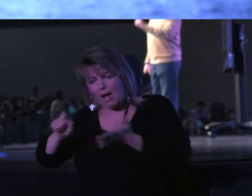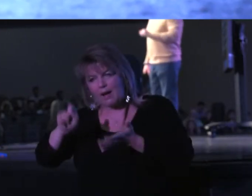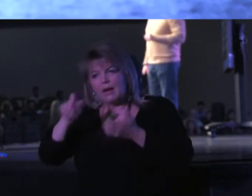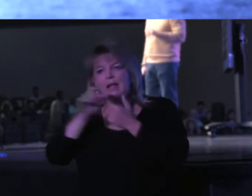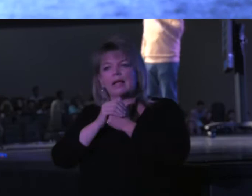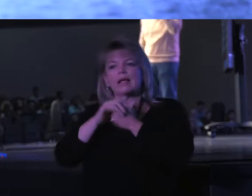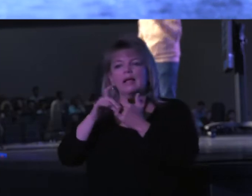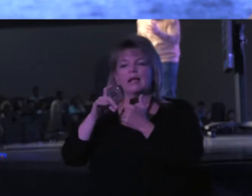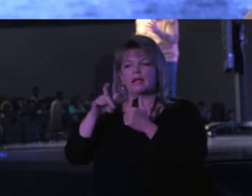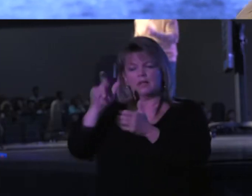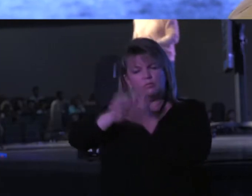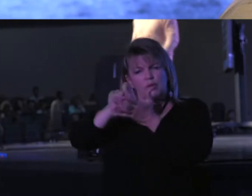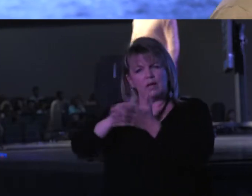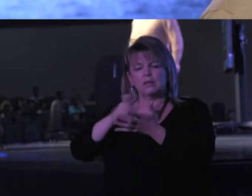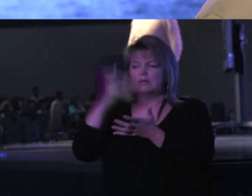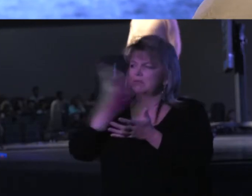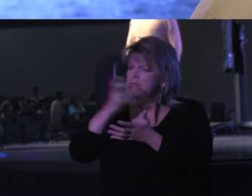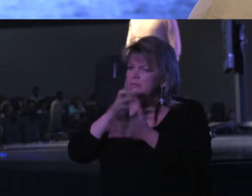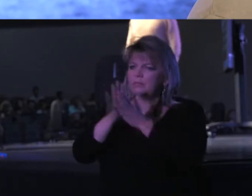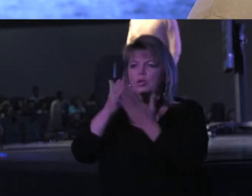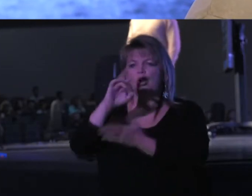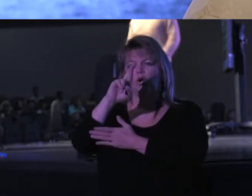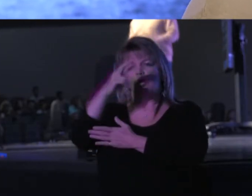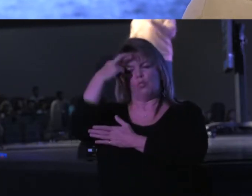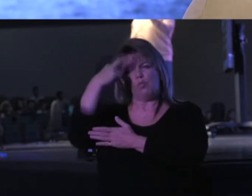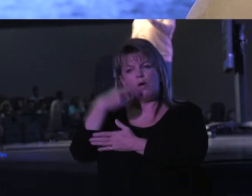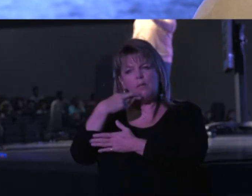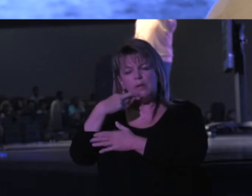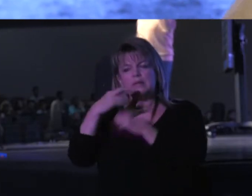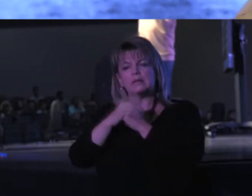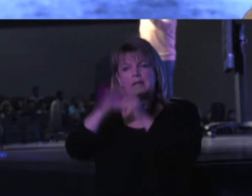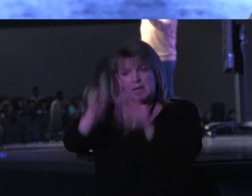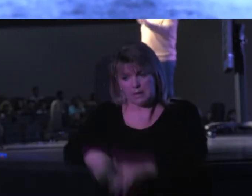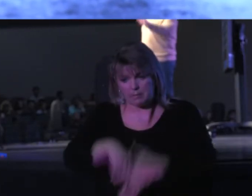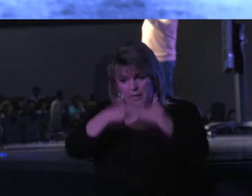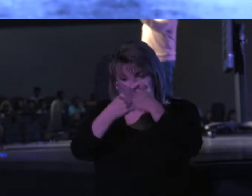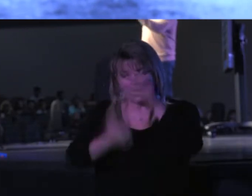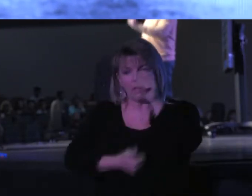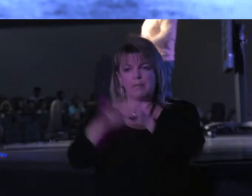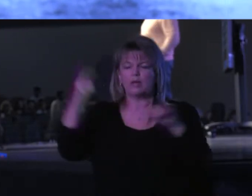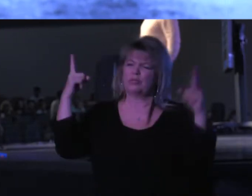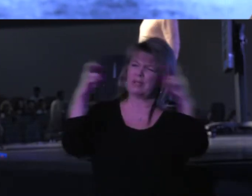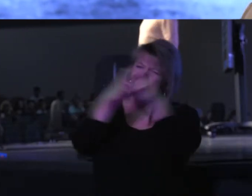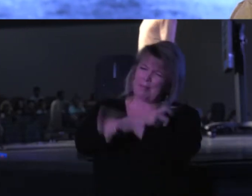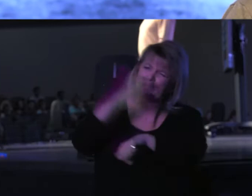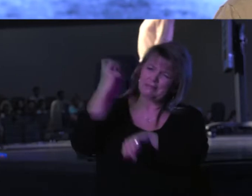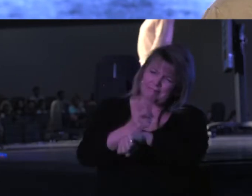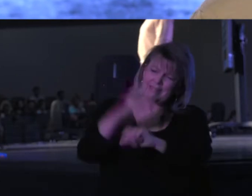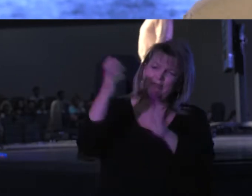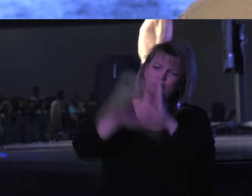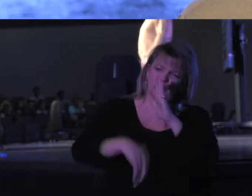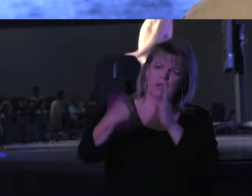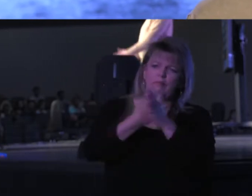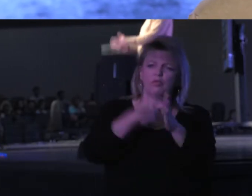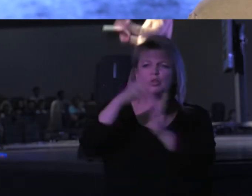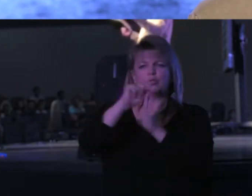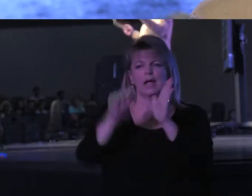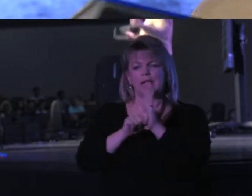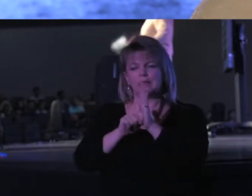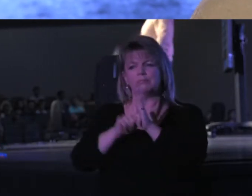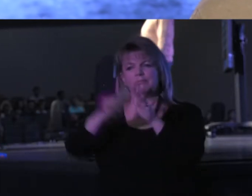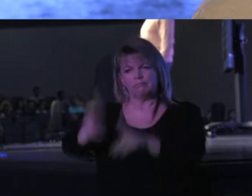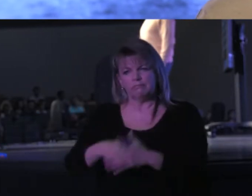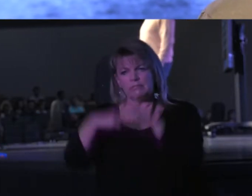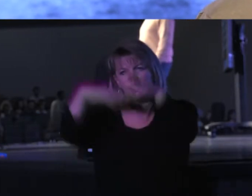theological treatise, this amazing book called the Book of Romans, to begin the most complex, difficult chapter in the New Testament to